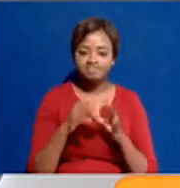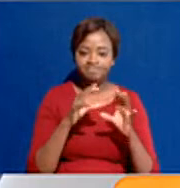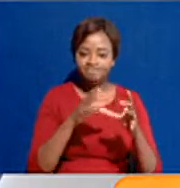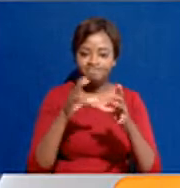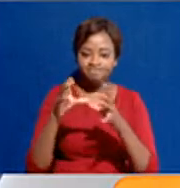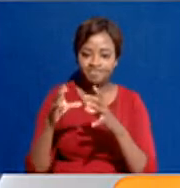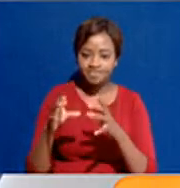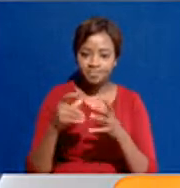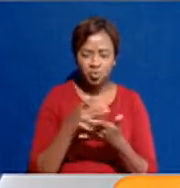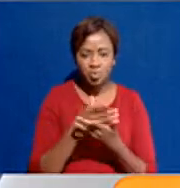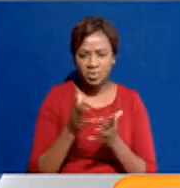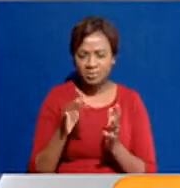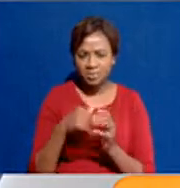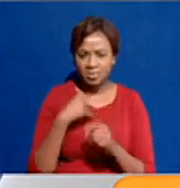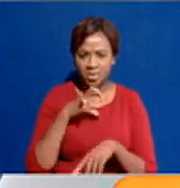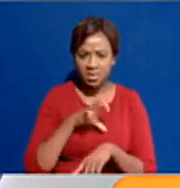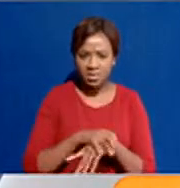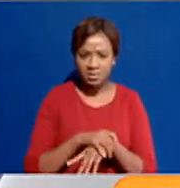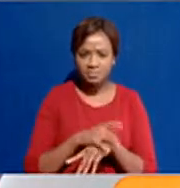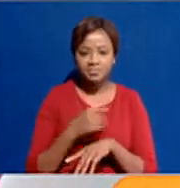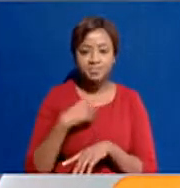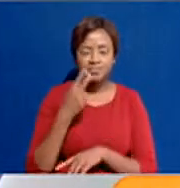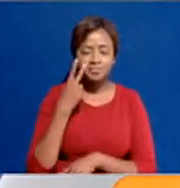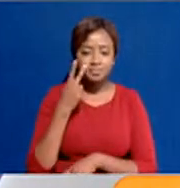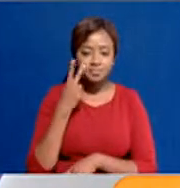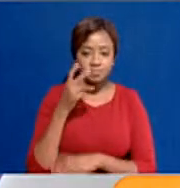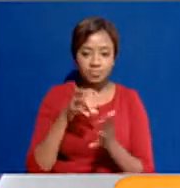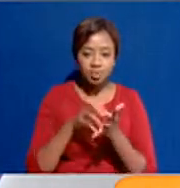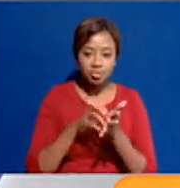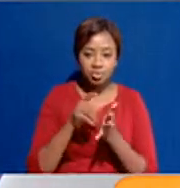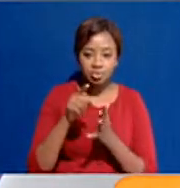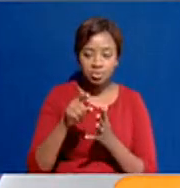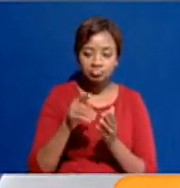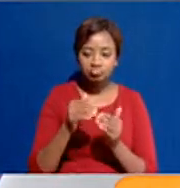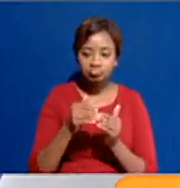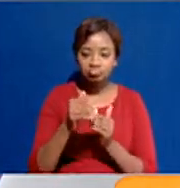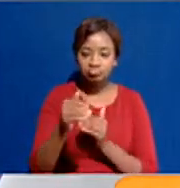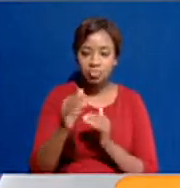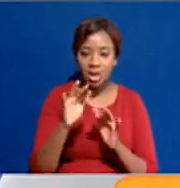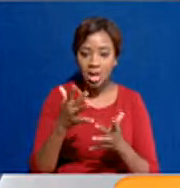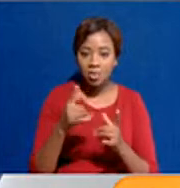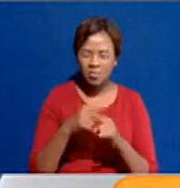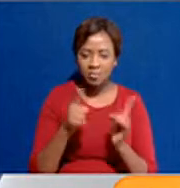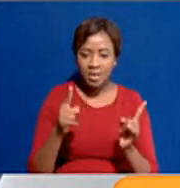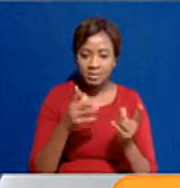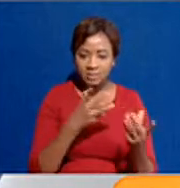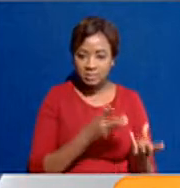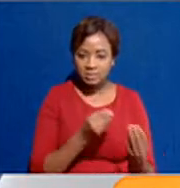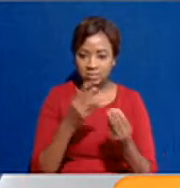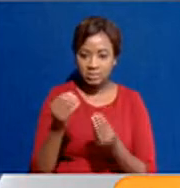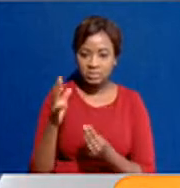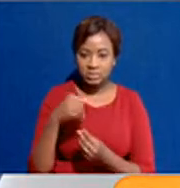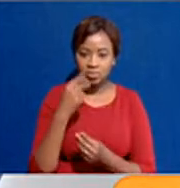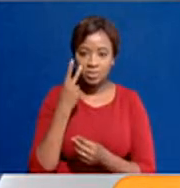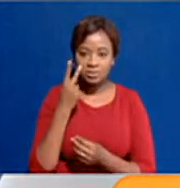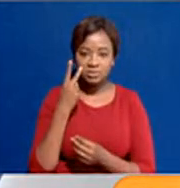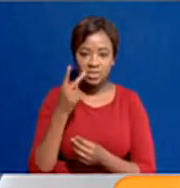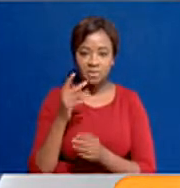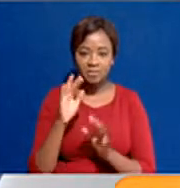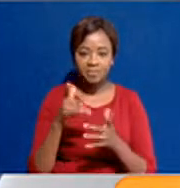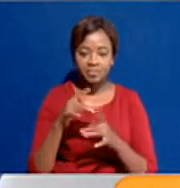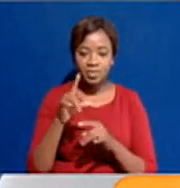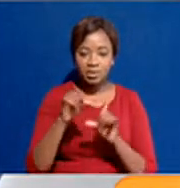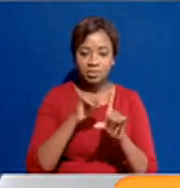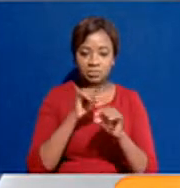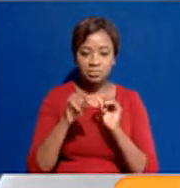out of this, and we will see what, the contents and the subject of discussion will be. But it's very easy to see how a selection panel that had